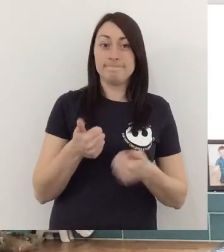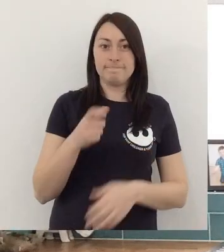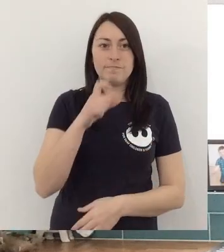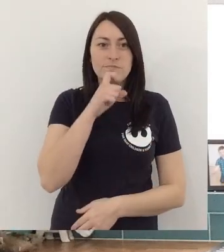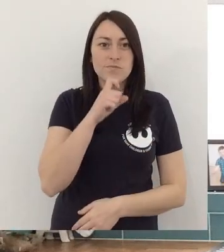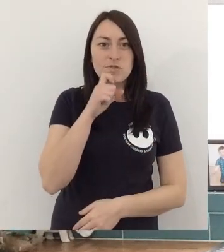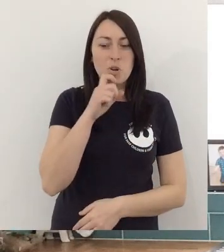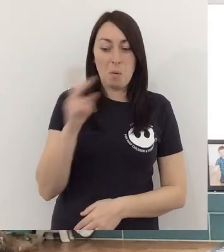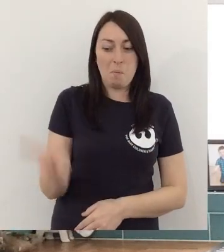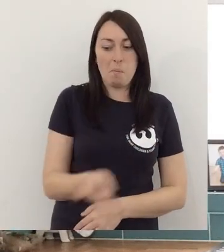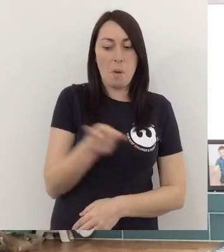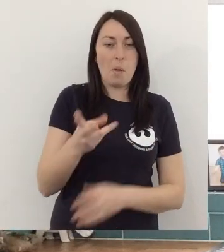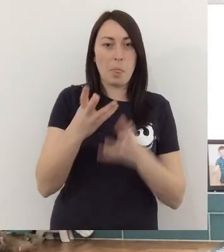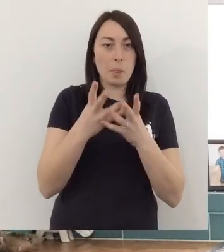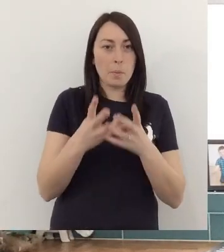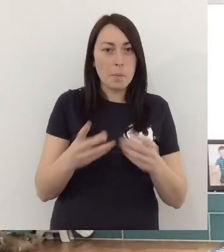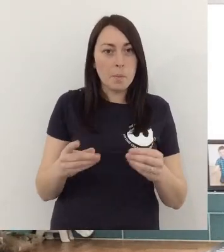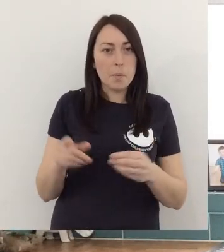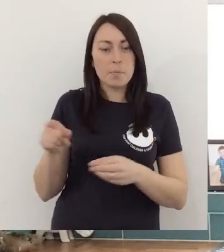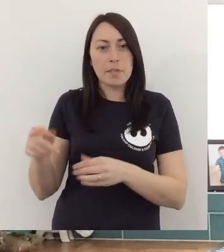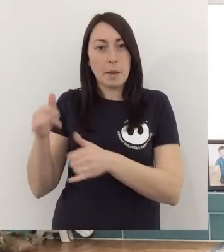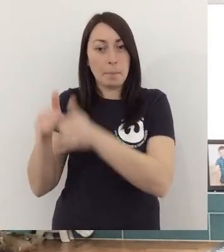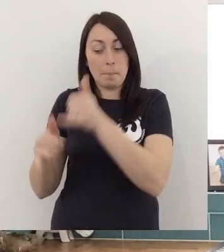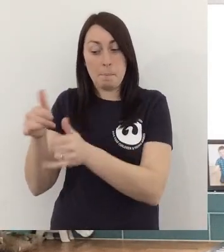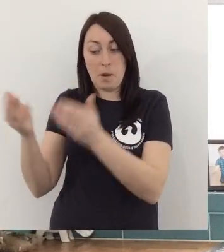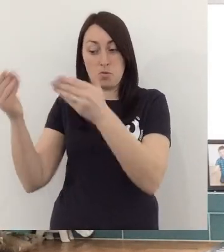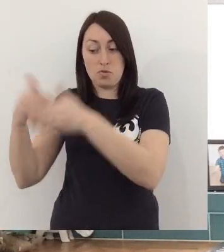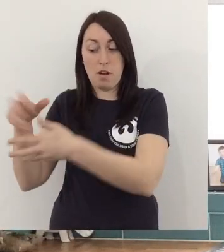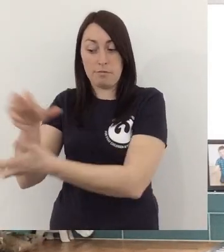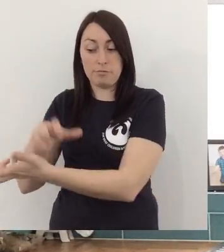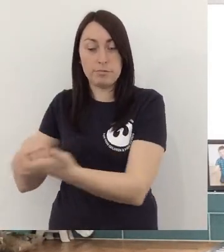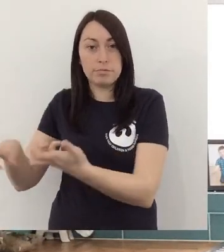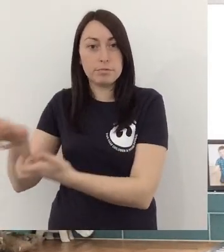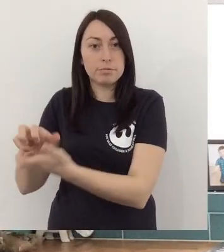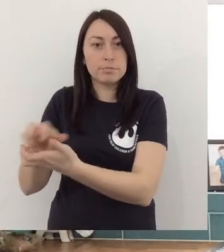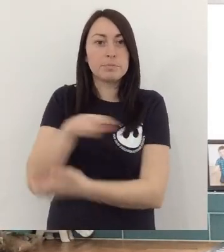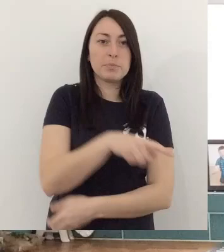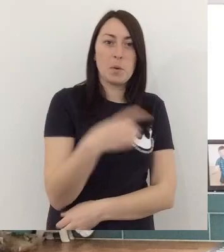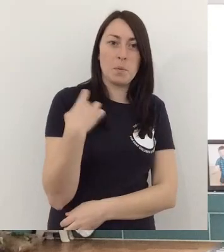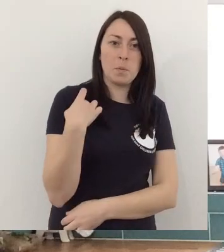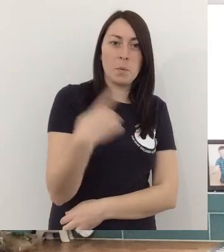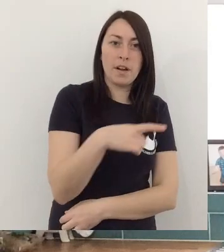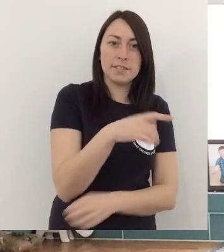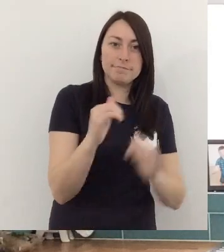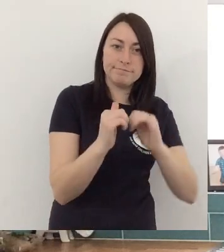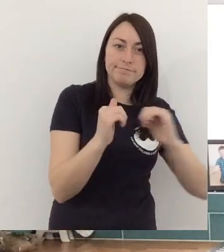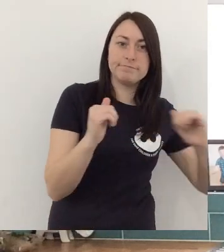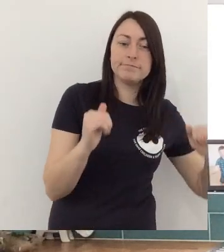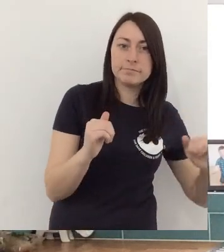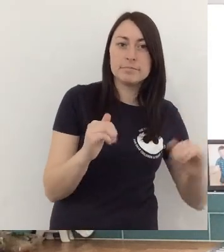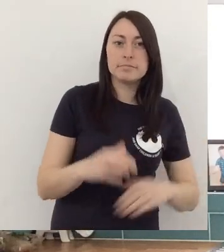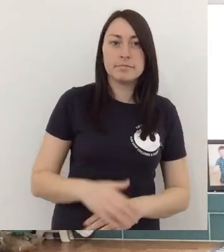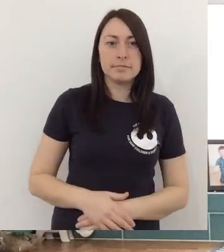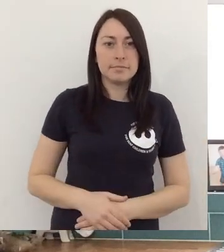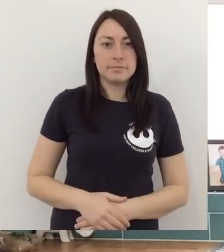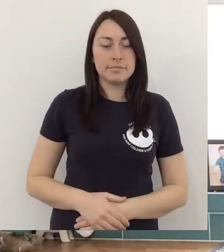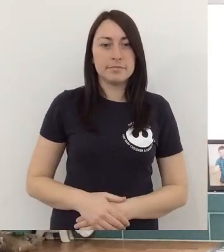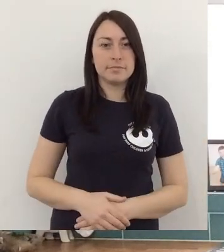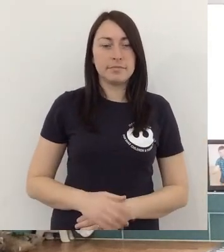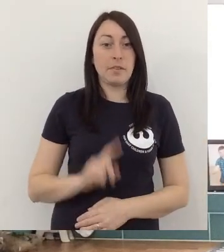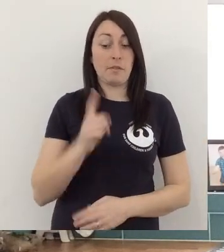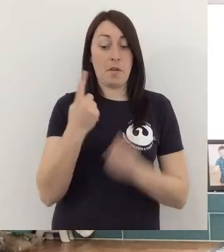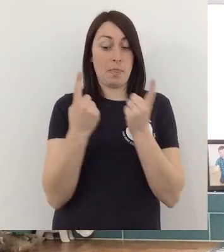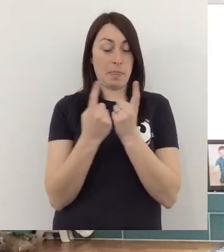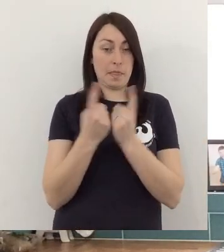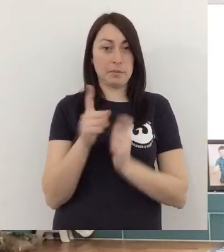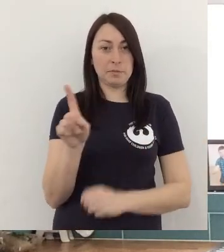Alright, so I now have both of my chocolates melted, the milk and the dark chocolate together and a little bit of white separately. And the